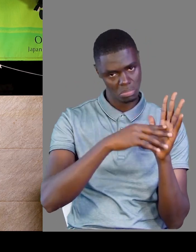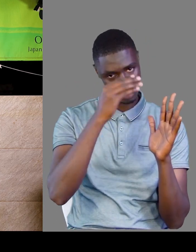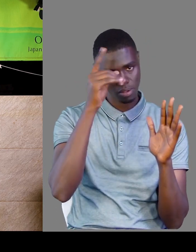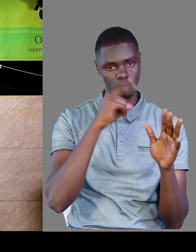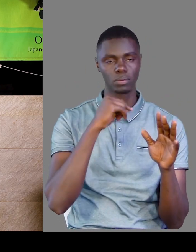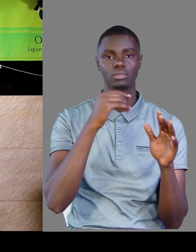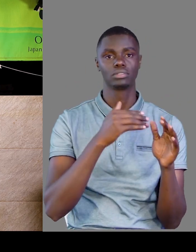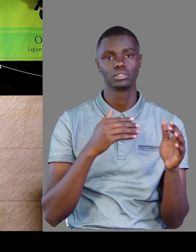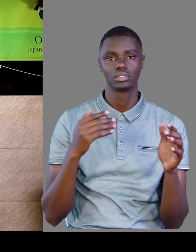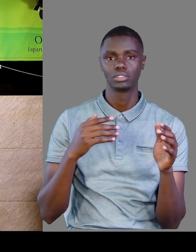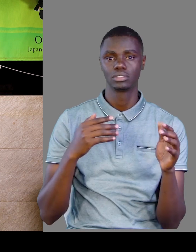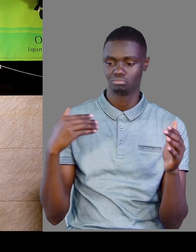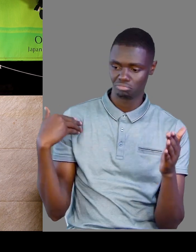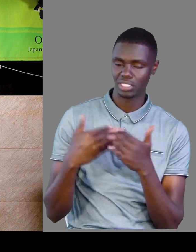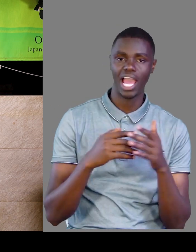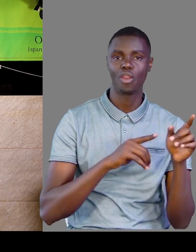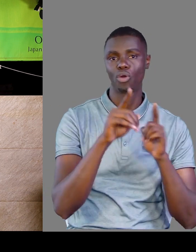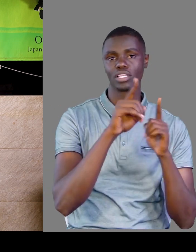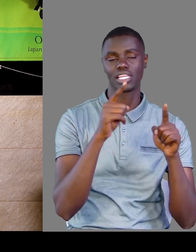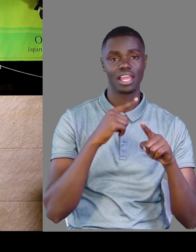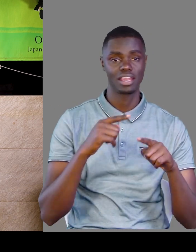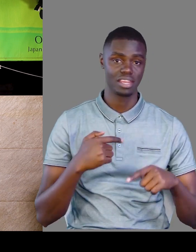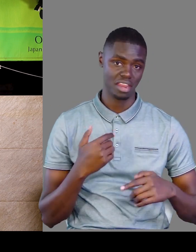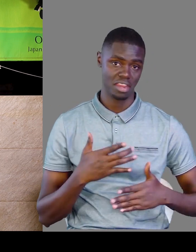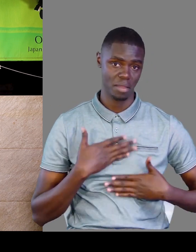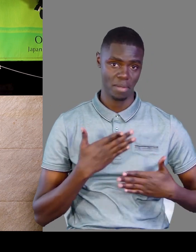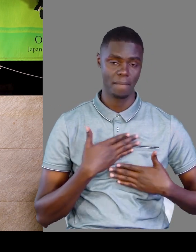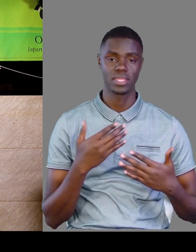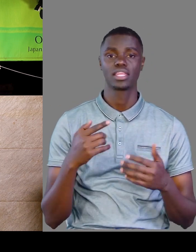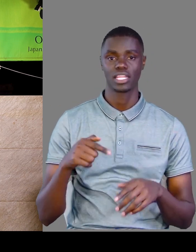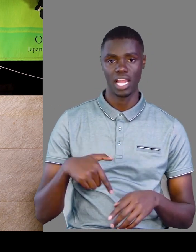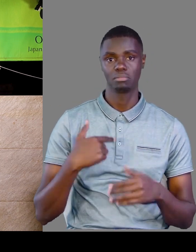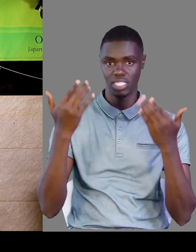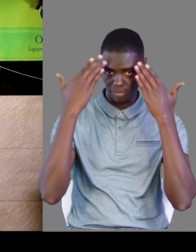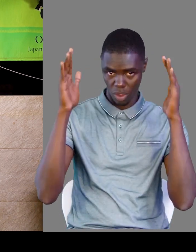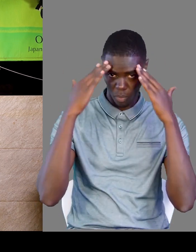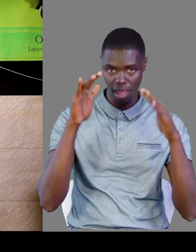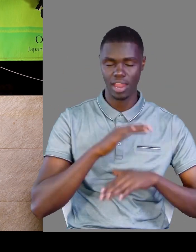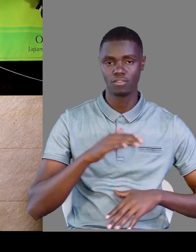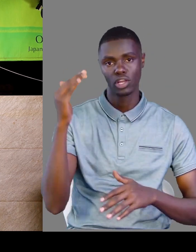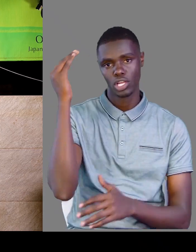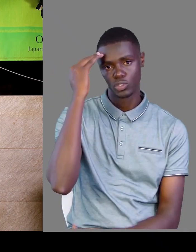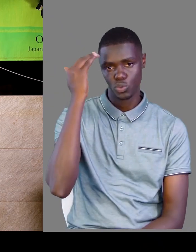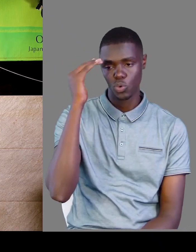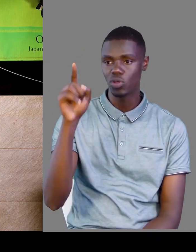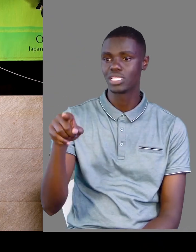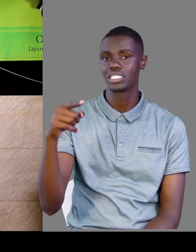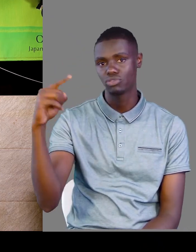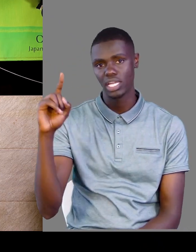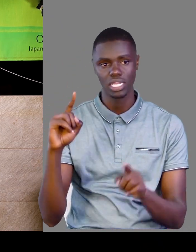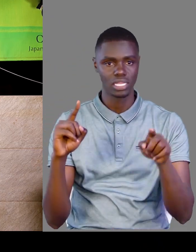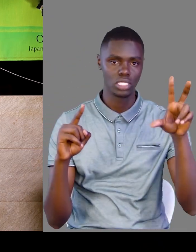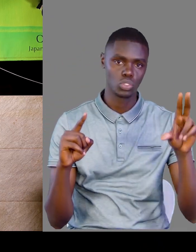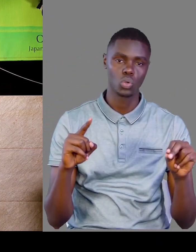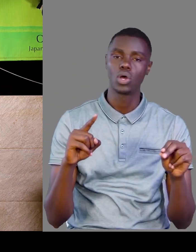learned along the way, and I'm glad that I am self-aware enough to know this is wrong, this is not,